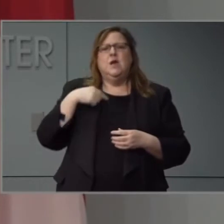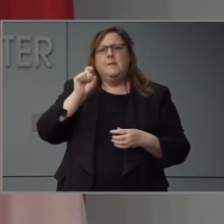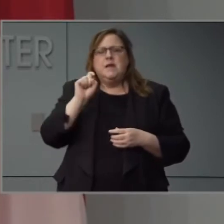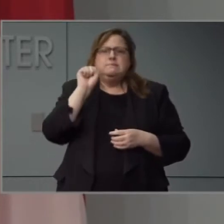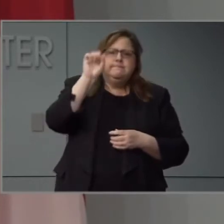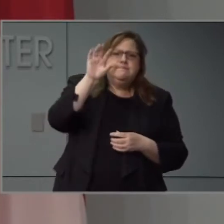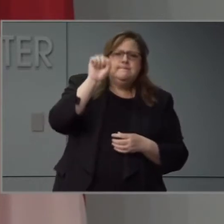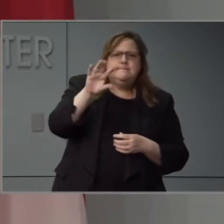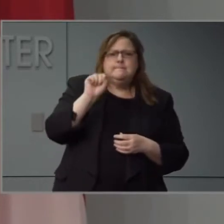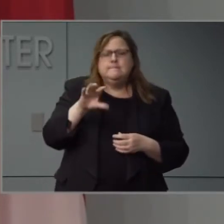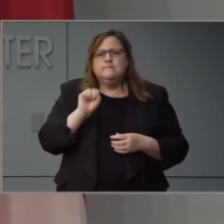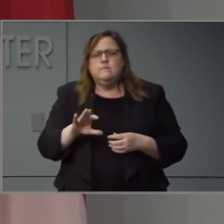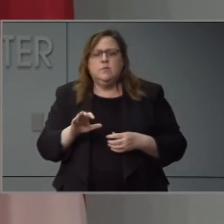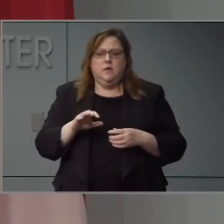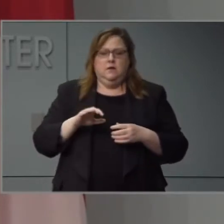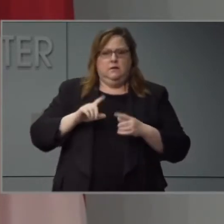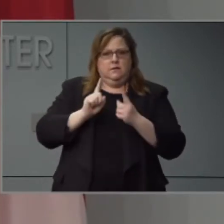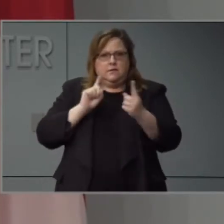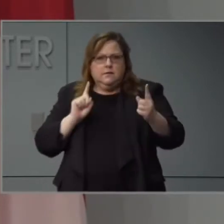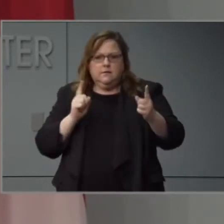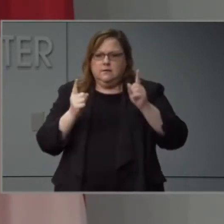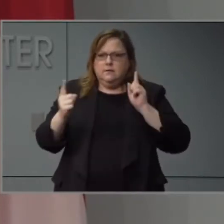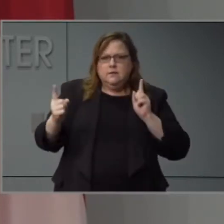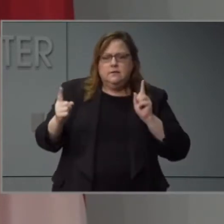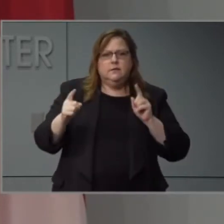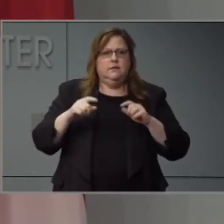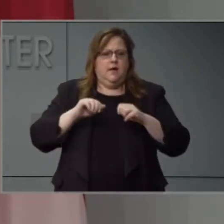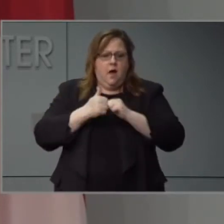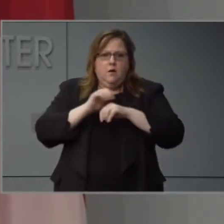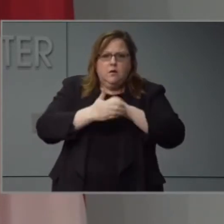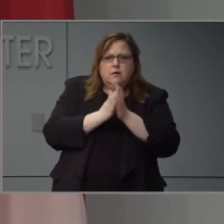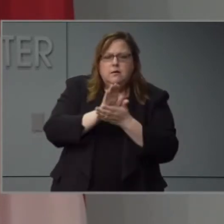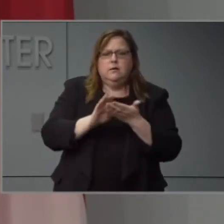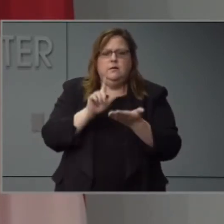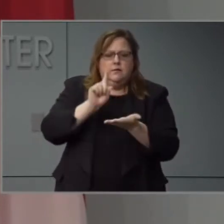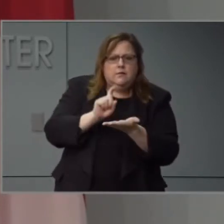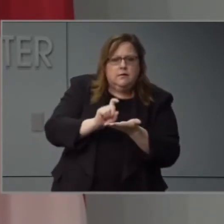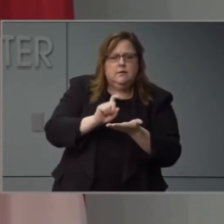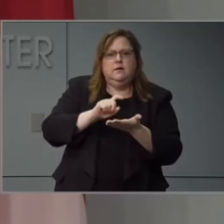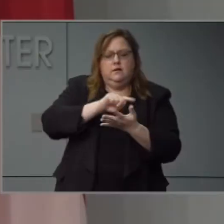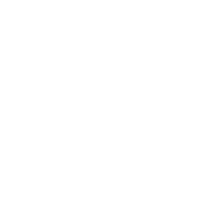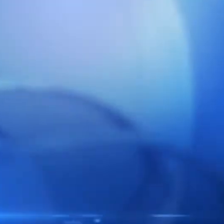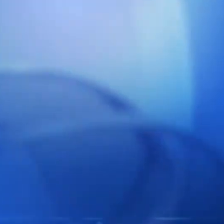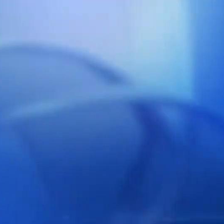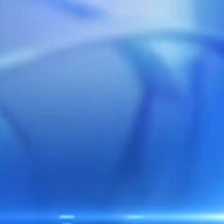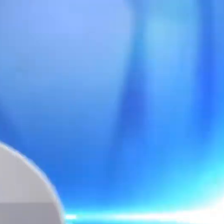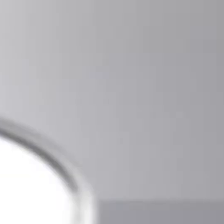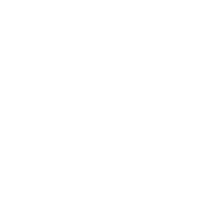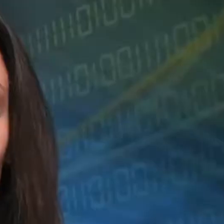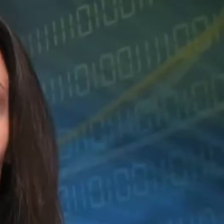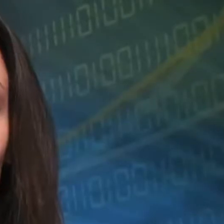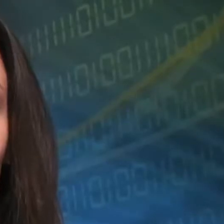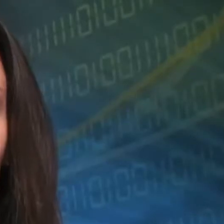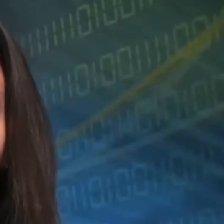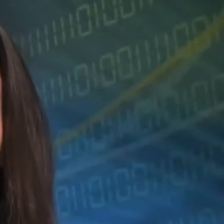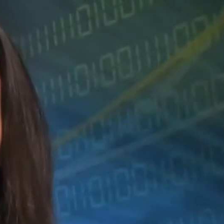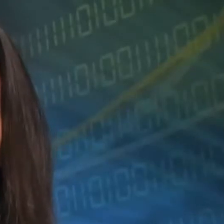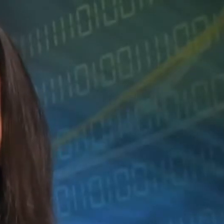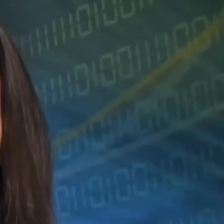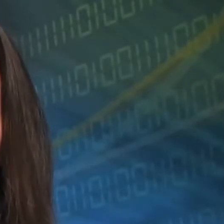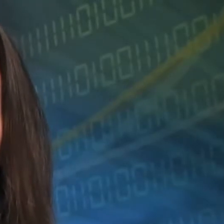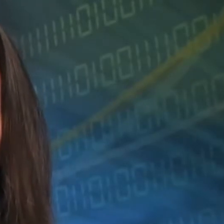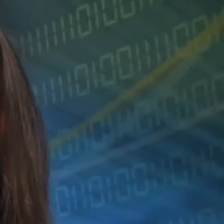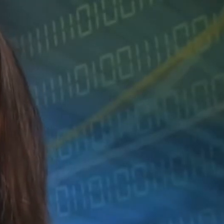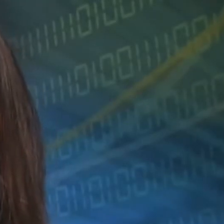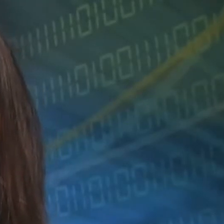we're talking about now to keep the spread of the virus low when we address those additional activities. The Outer